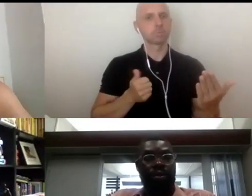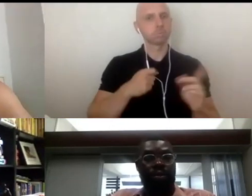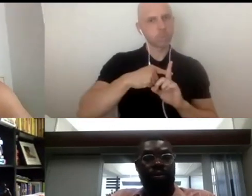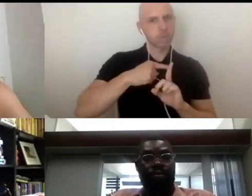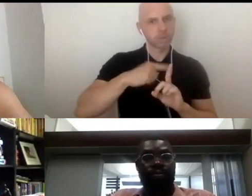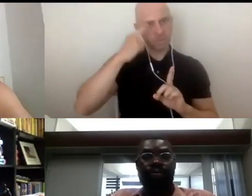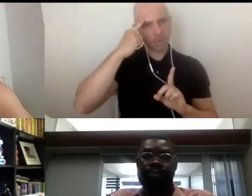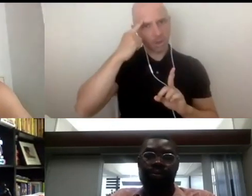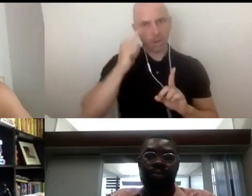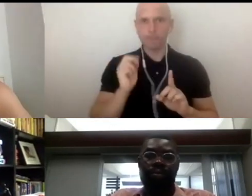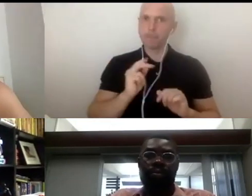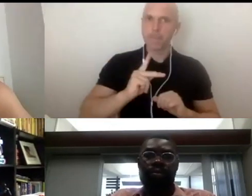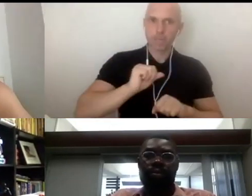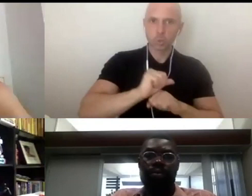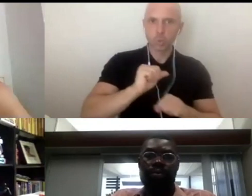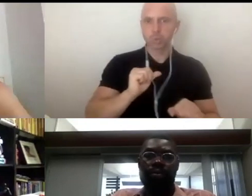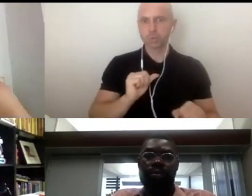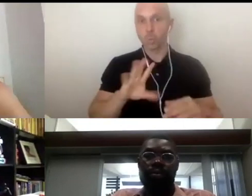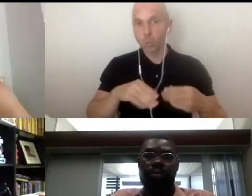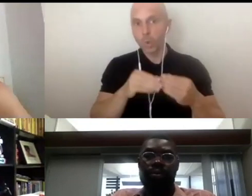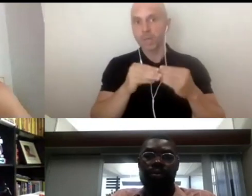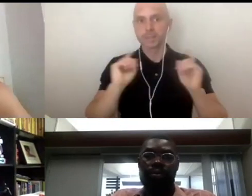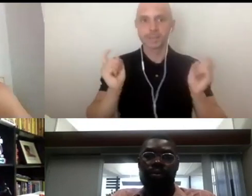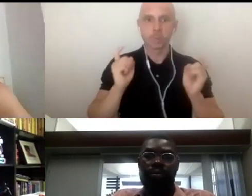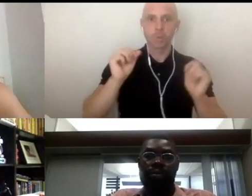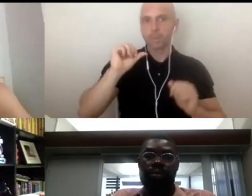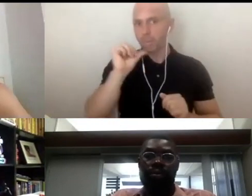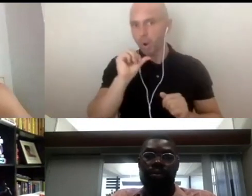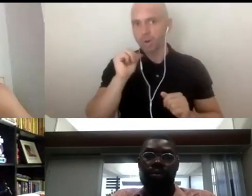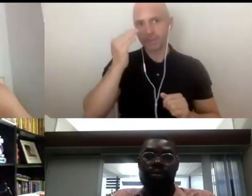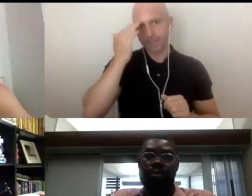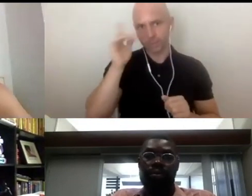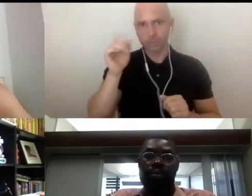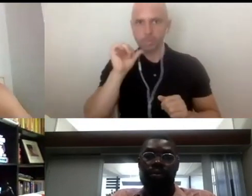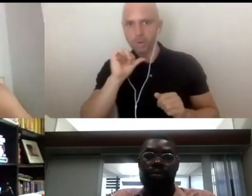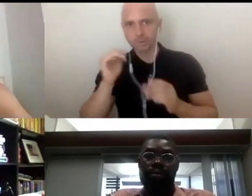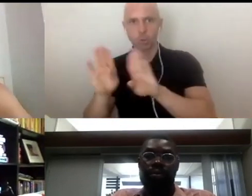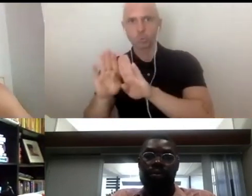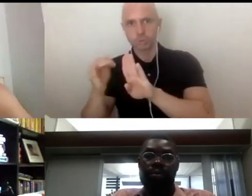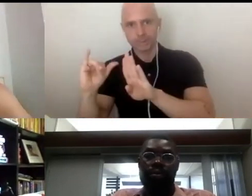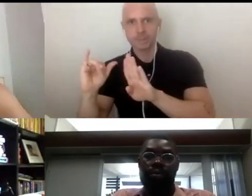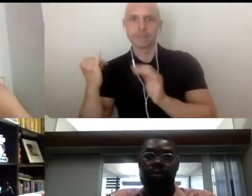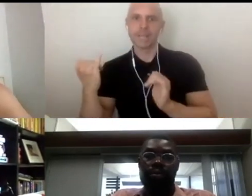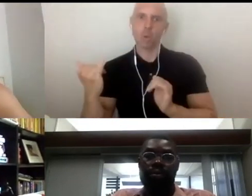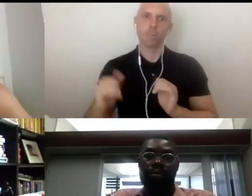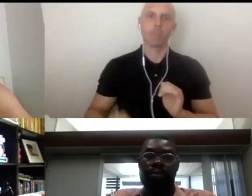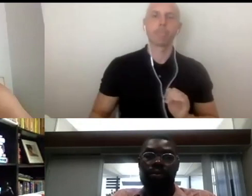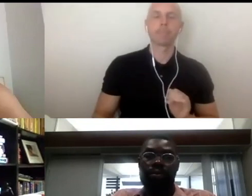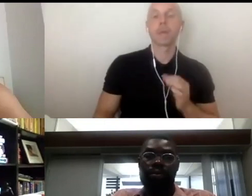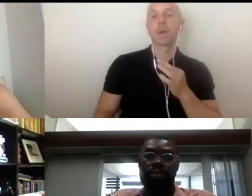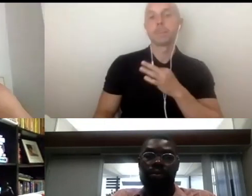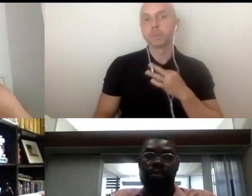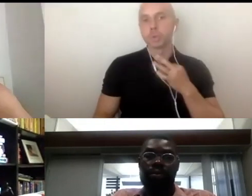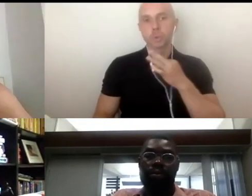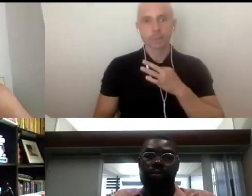performances, weddings, ceremonies, bars, and restaurants. I know bars are sensitive right now. We were wondering, can